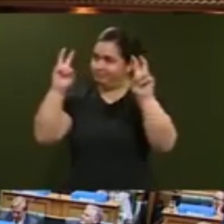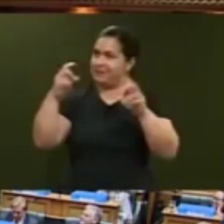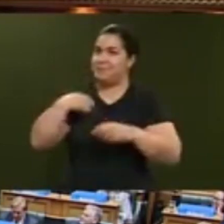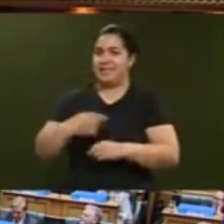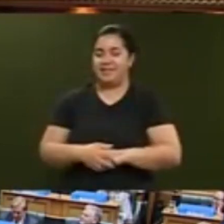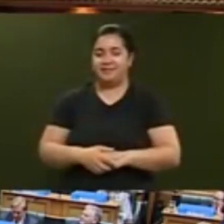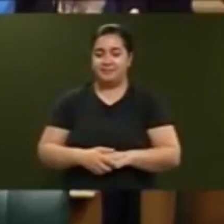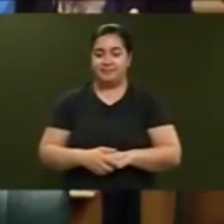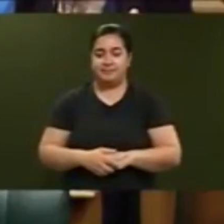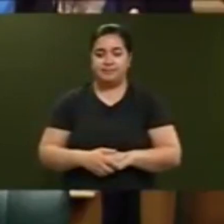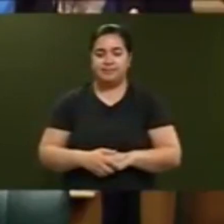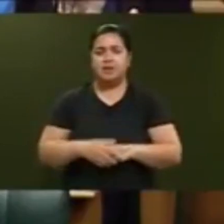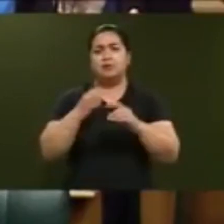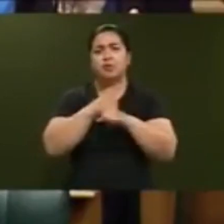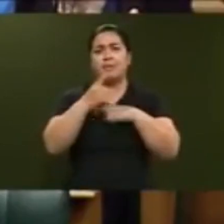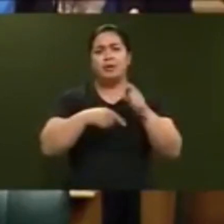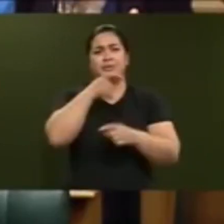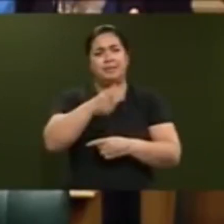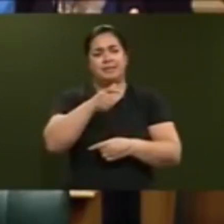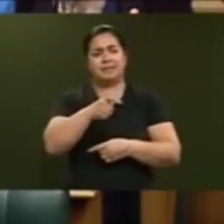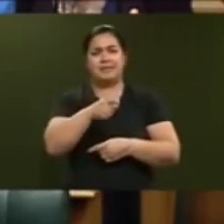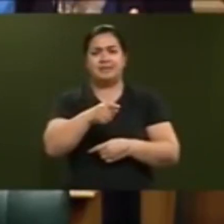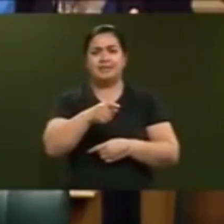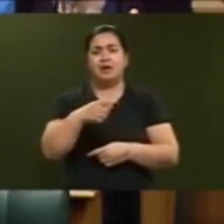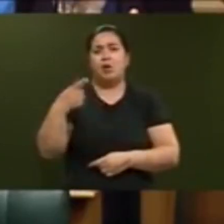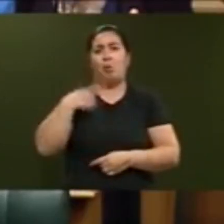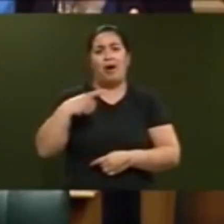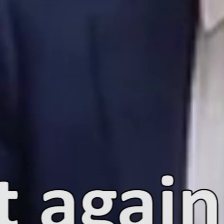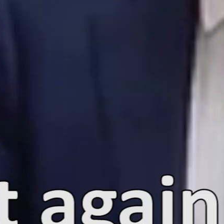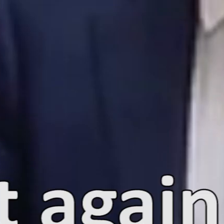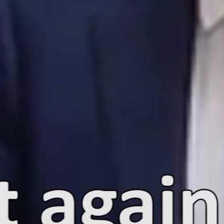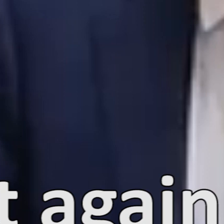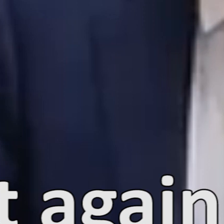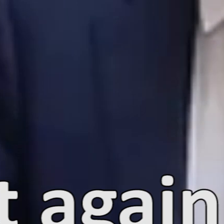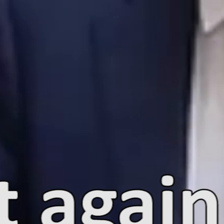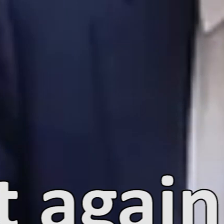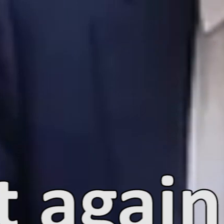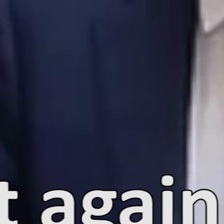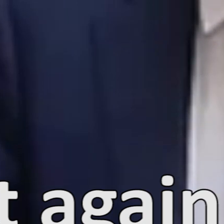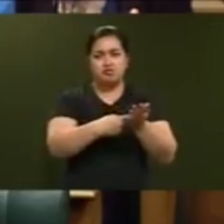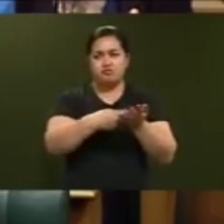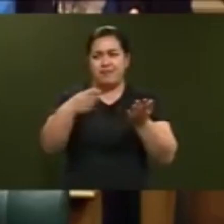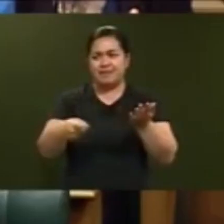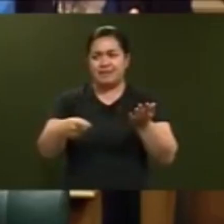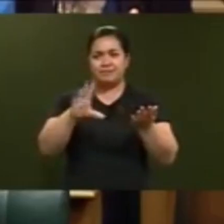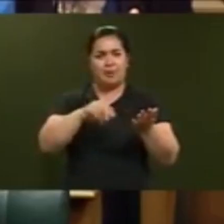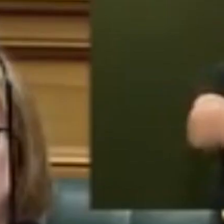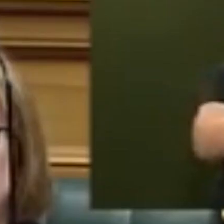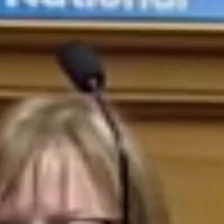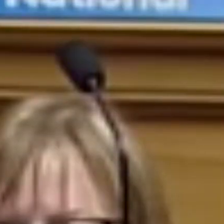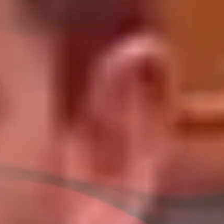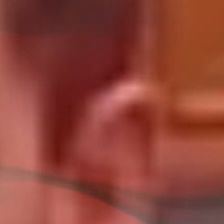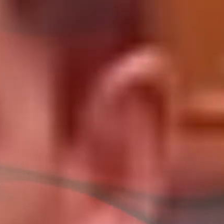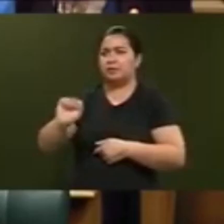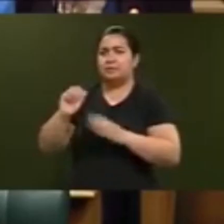Speaking of semantics, why are there over 50 references by her ministers in this parliament to being a